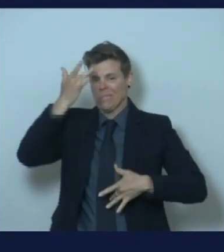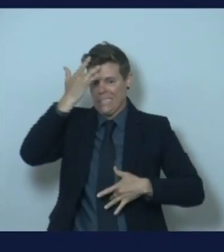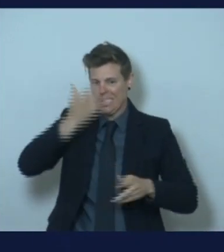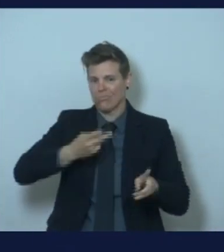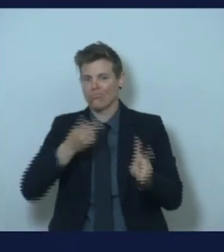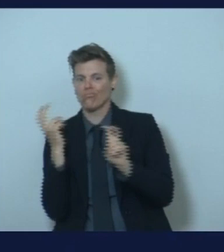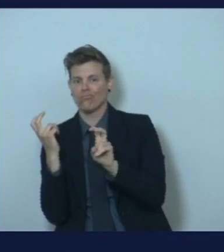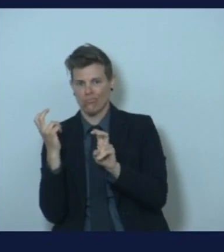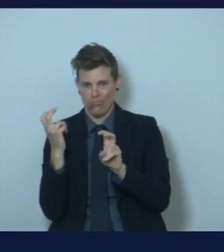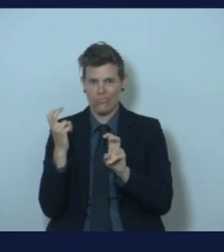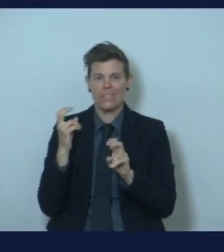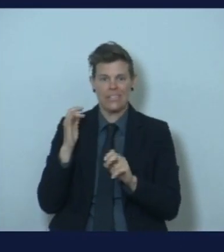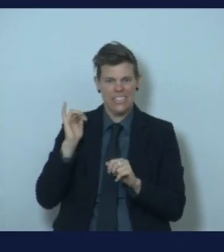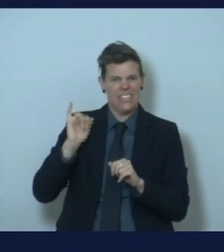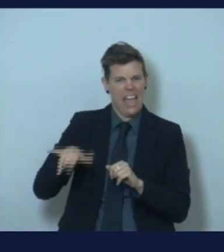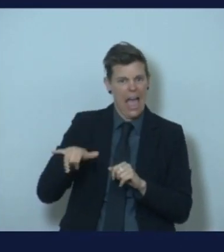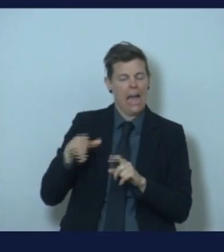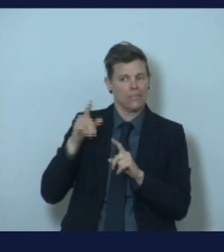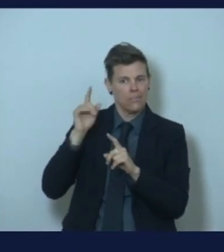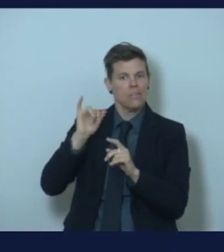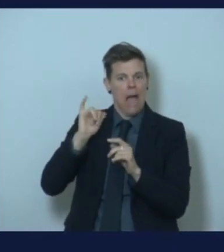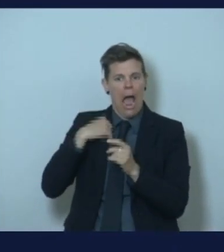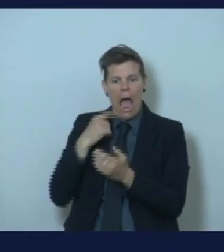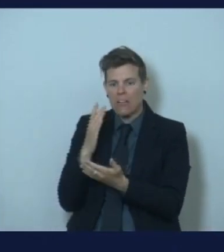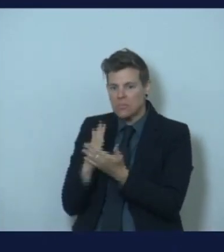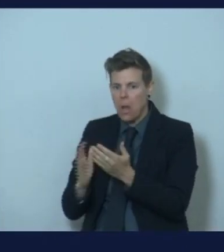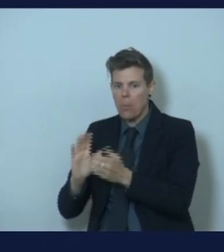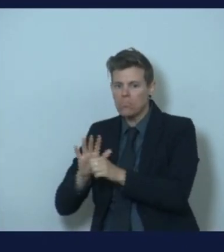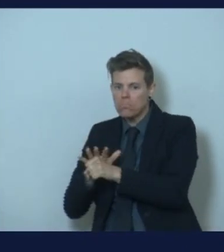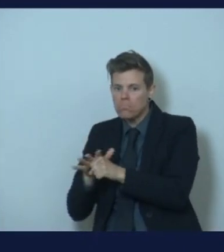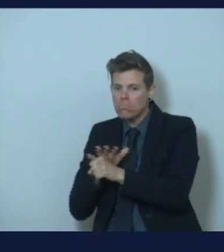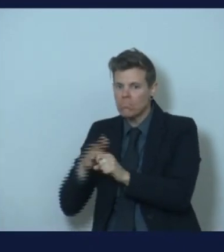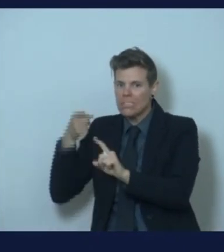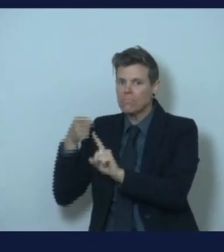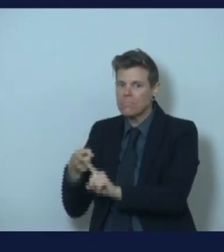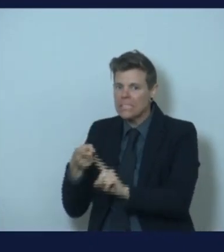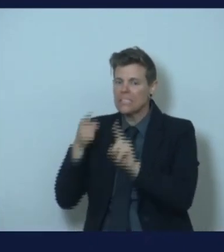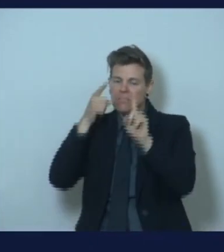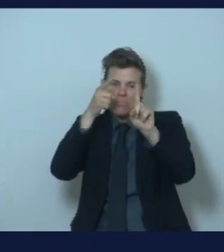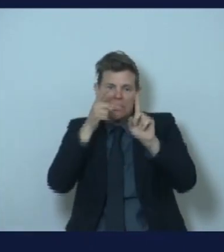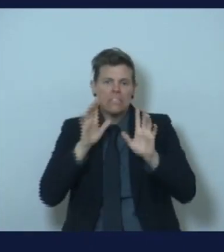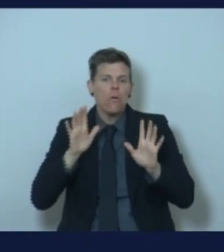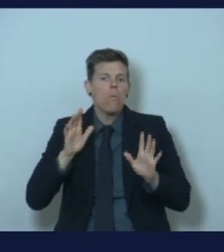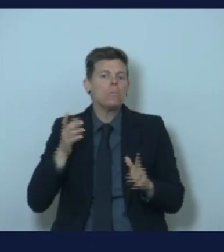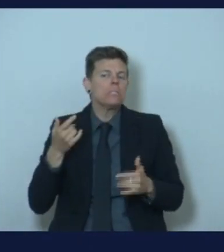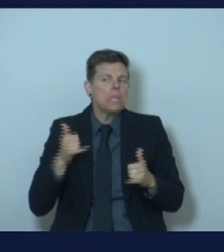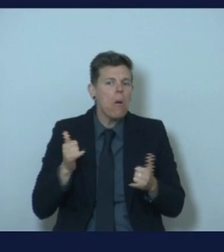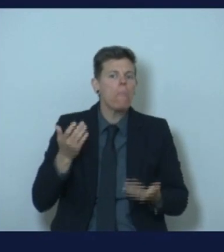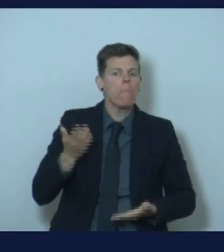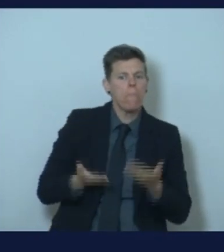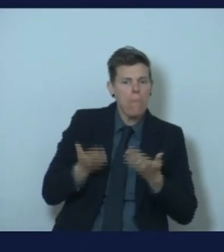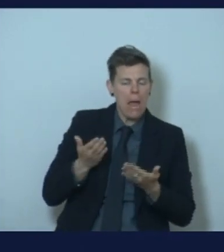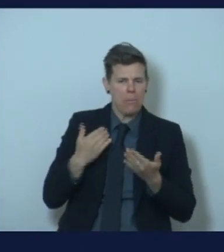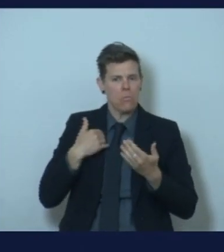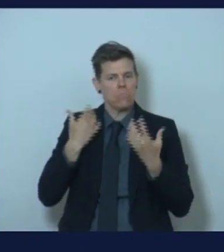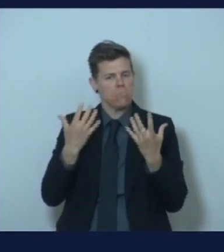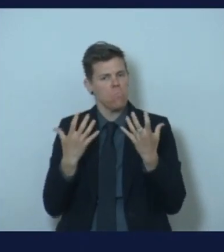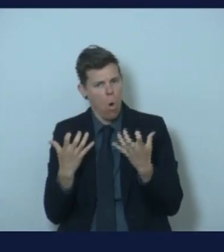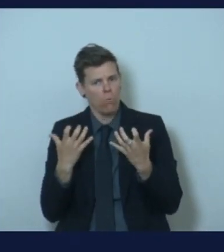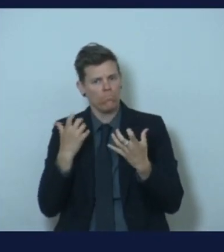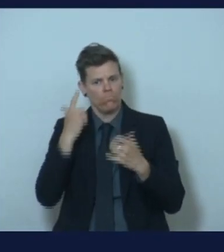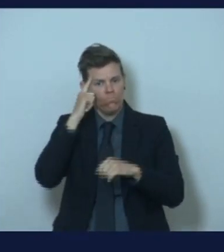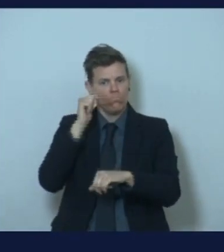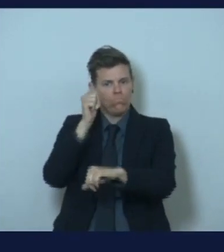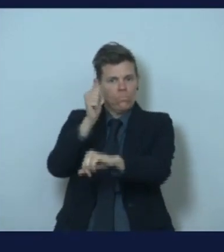get to our targets exactly when we should for how we can have safe reopening. All right, so